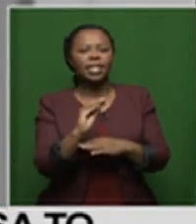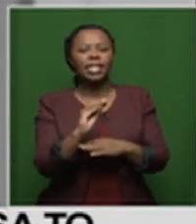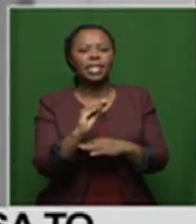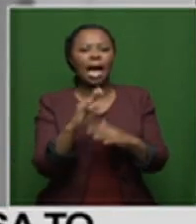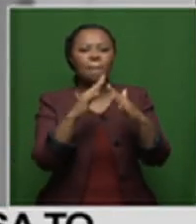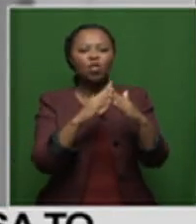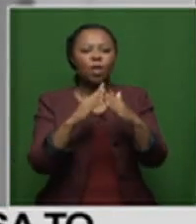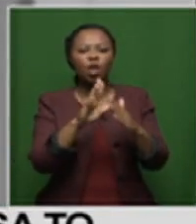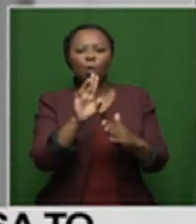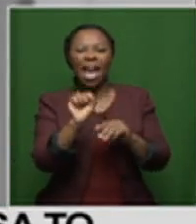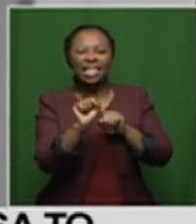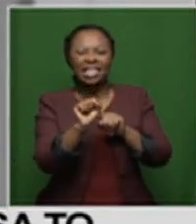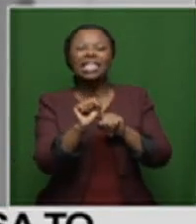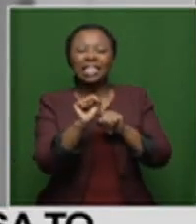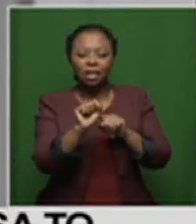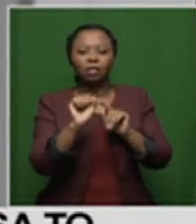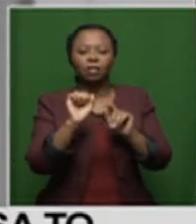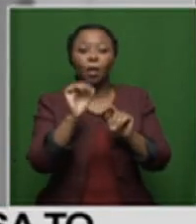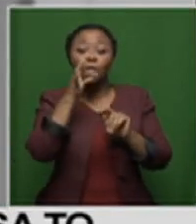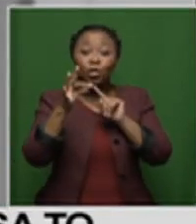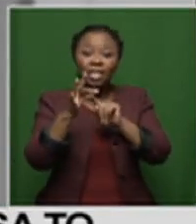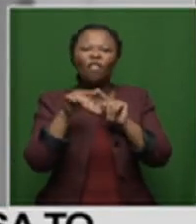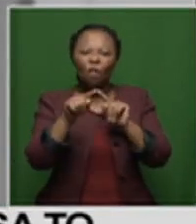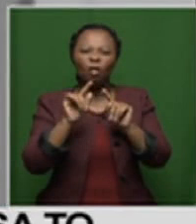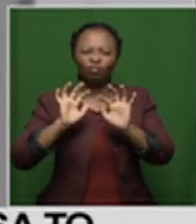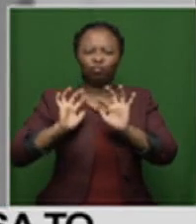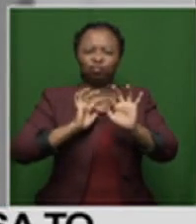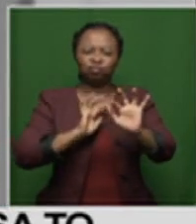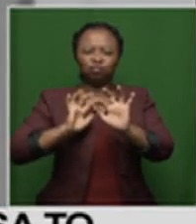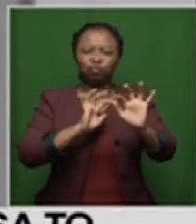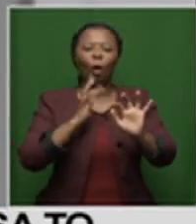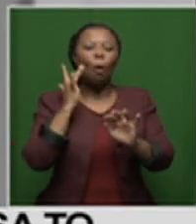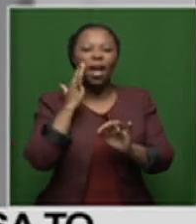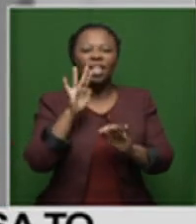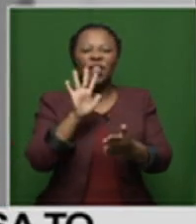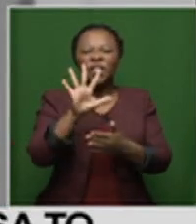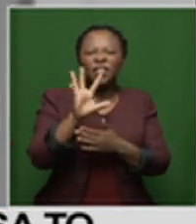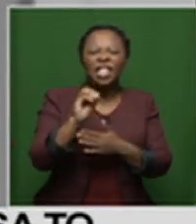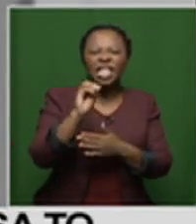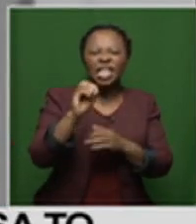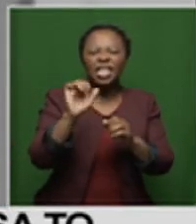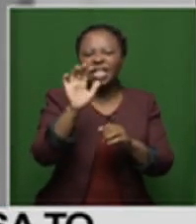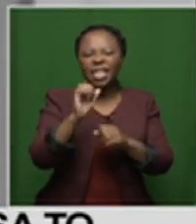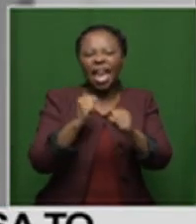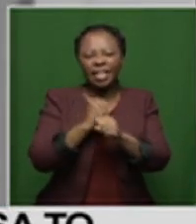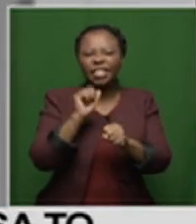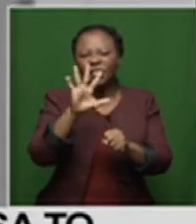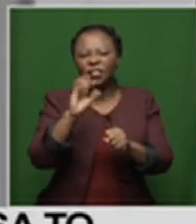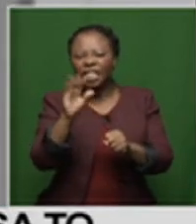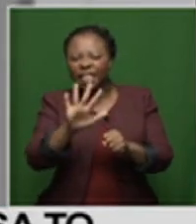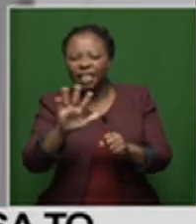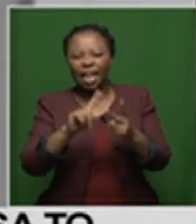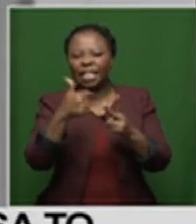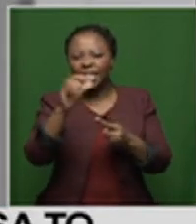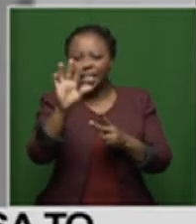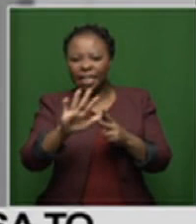U.S., it has always been protest music in the 50s, in the 60s, and South Africa actually also adopted